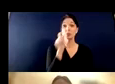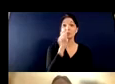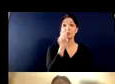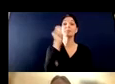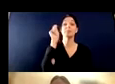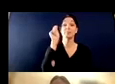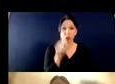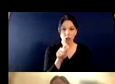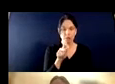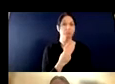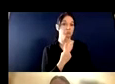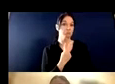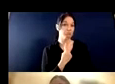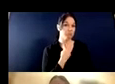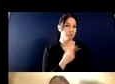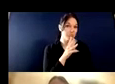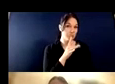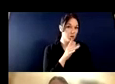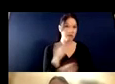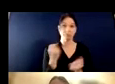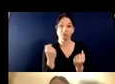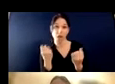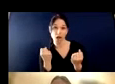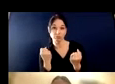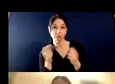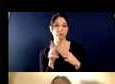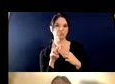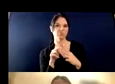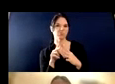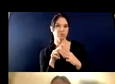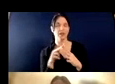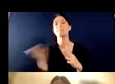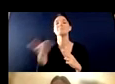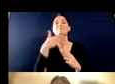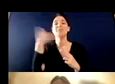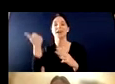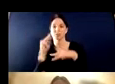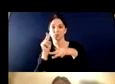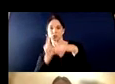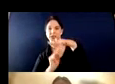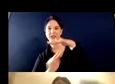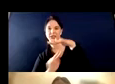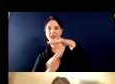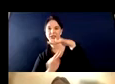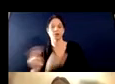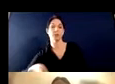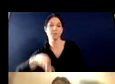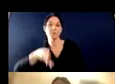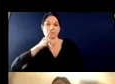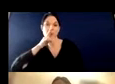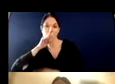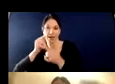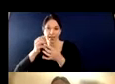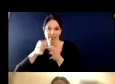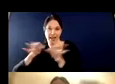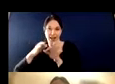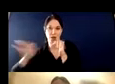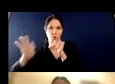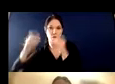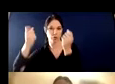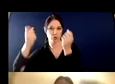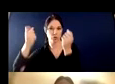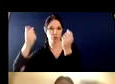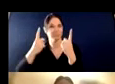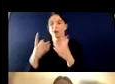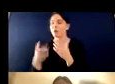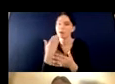it's spoken or signed, that is the best predictor of spoken language outcomes. So this means that it doesn't matter if early language